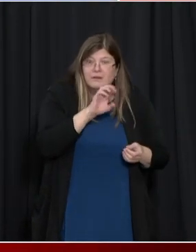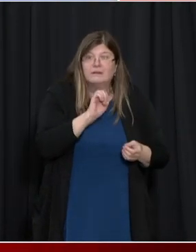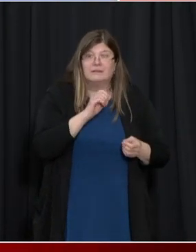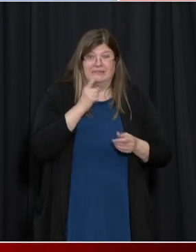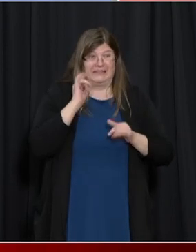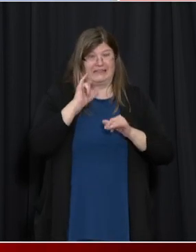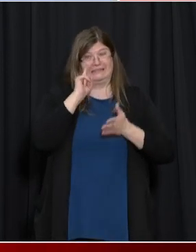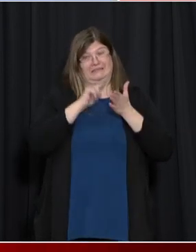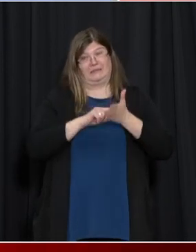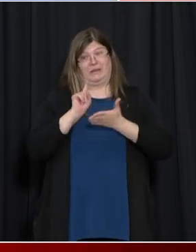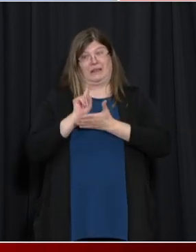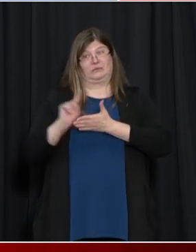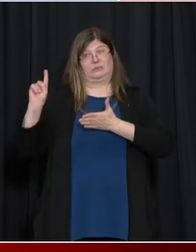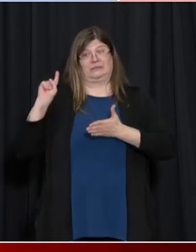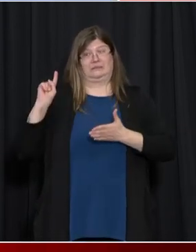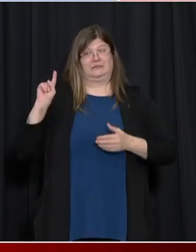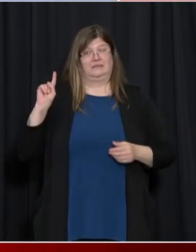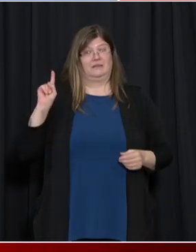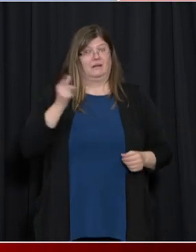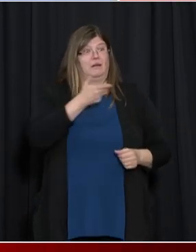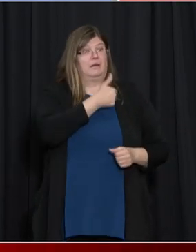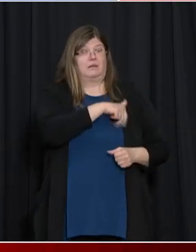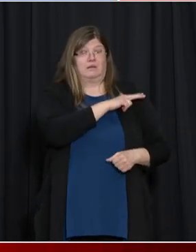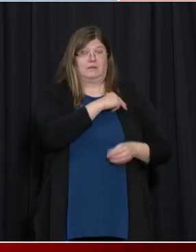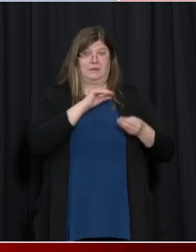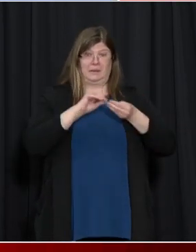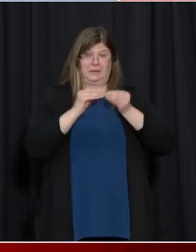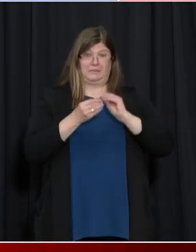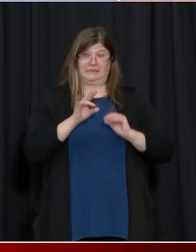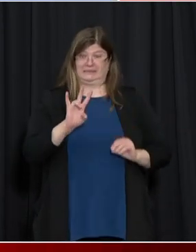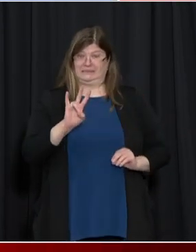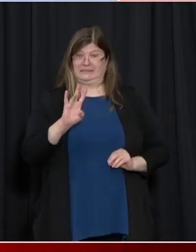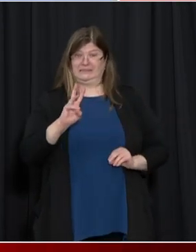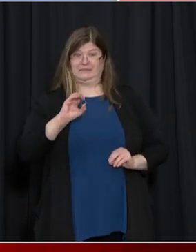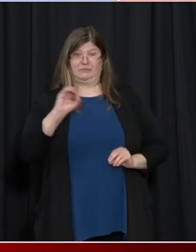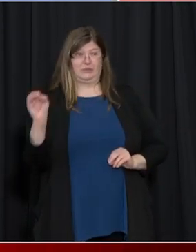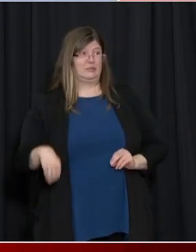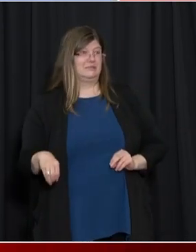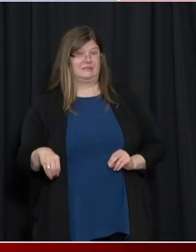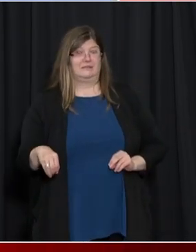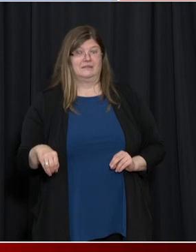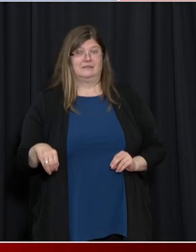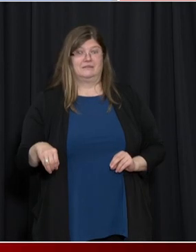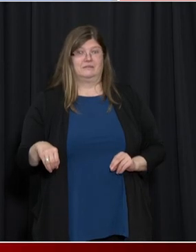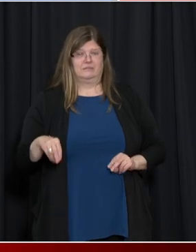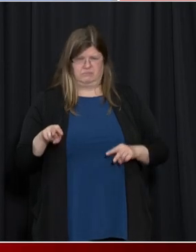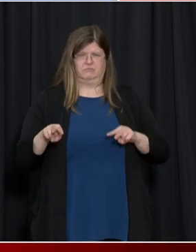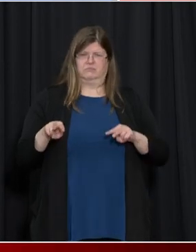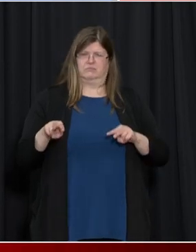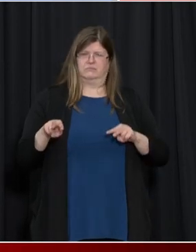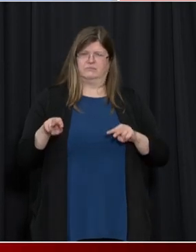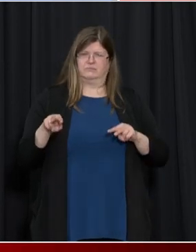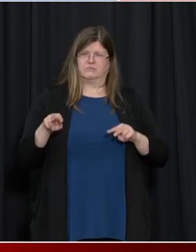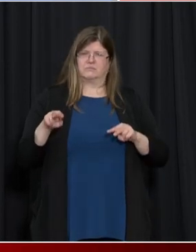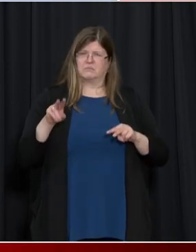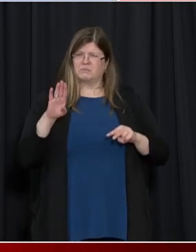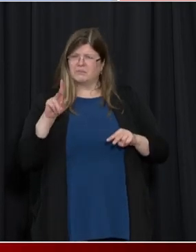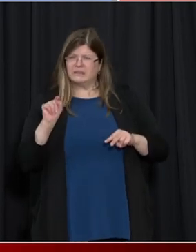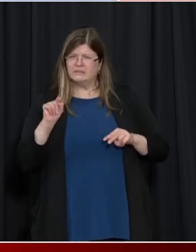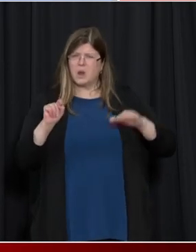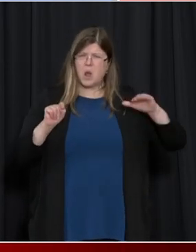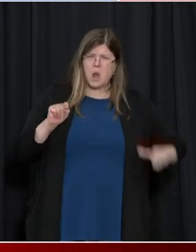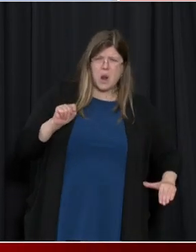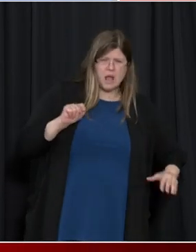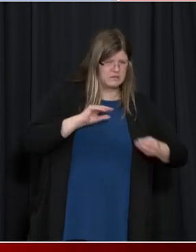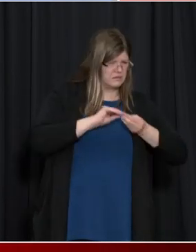the overall hospital capacity was 76%, but we were observing very low rates of admission